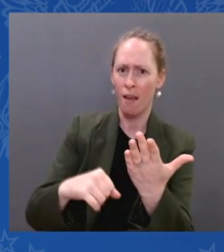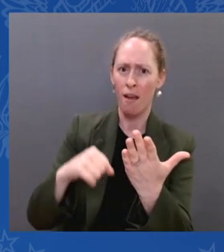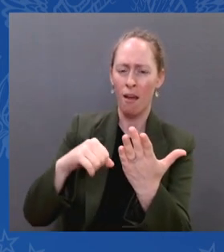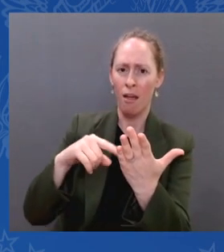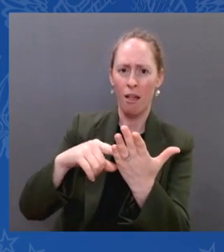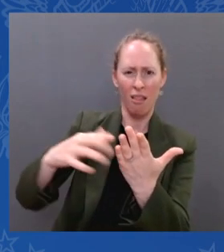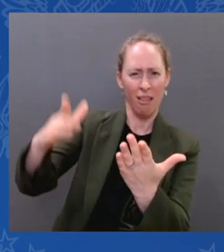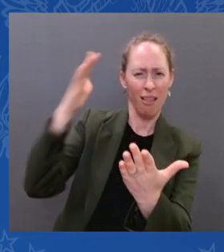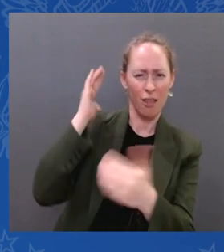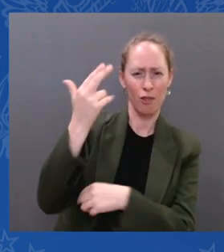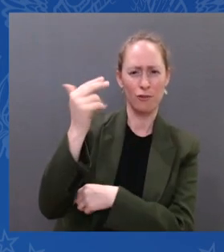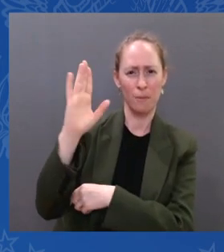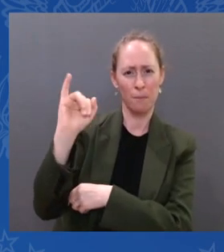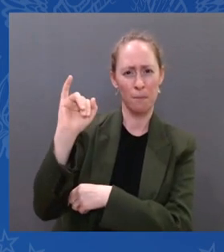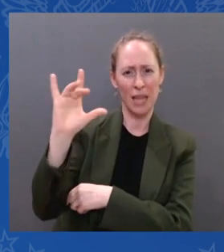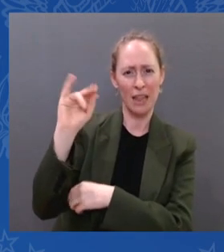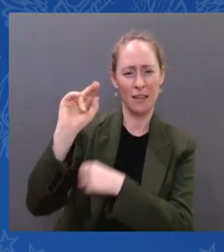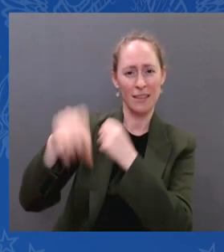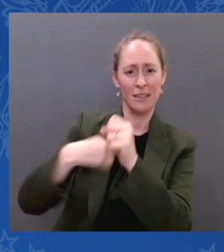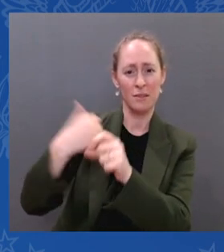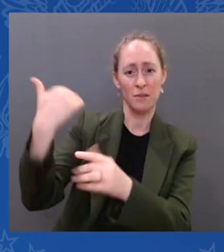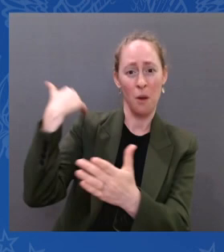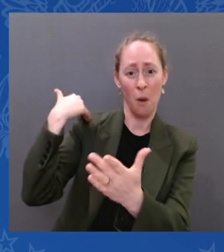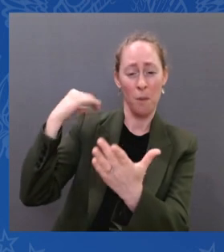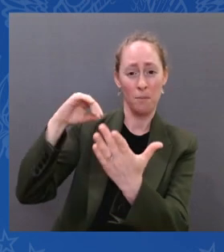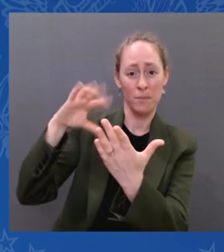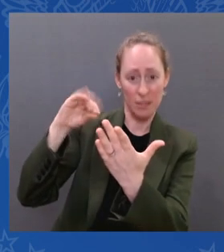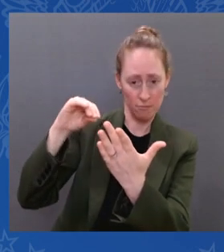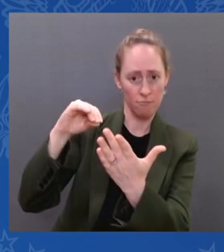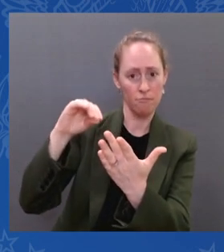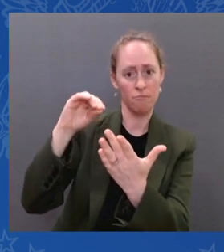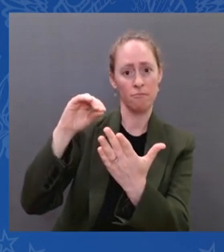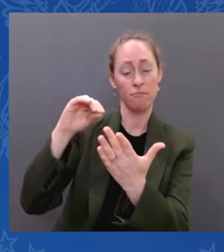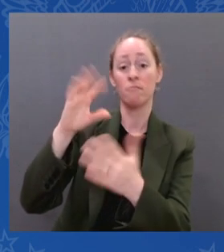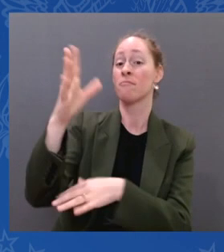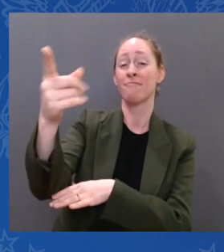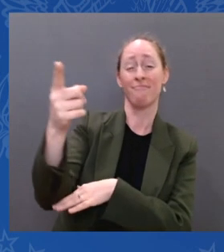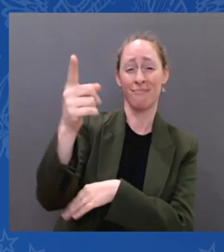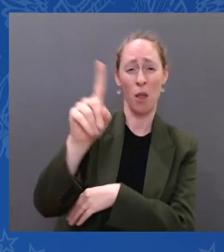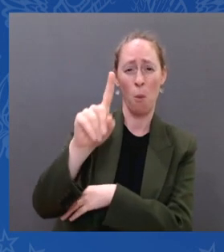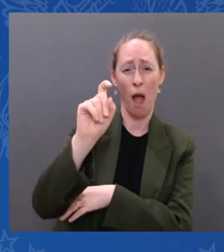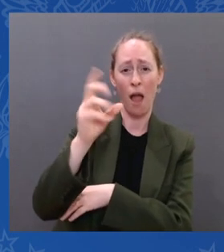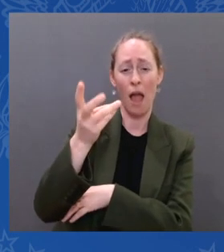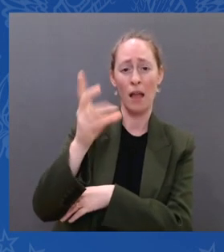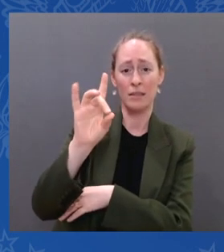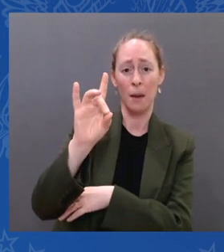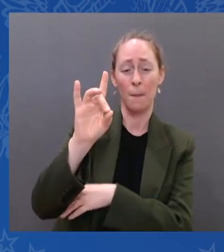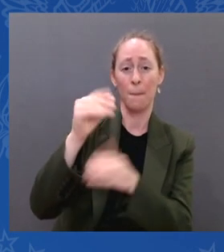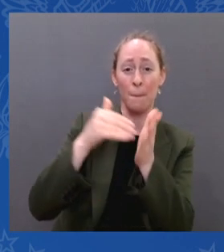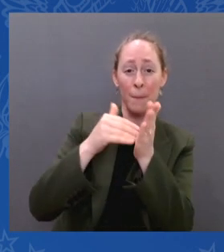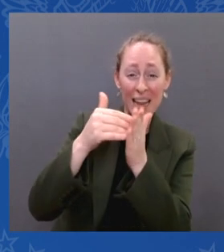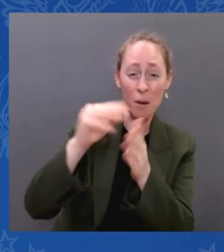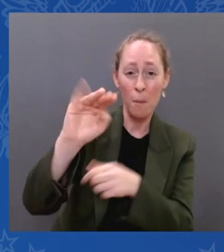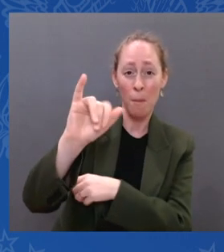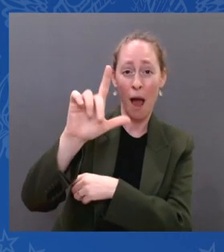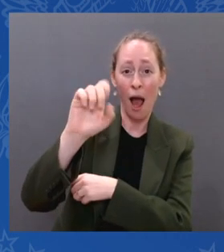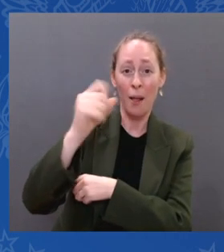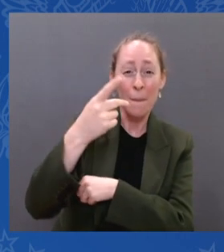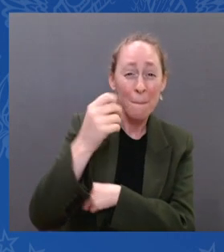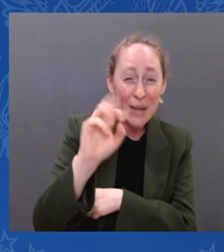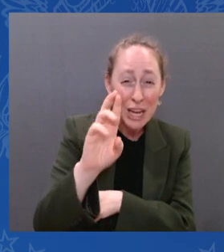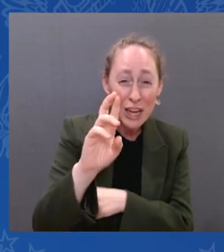and that light that you are seeing on one of those little specks has been traveling